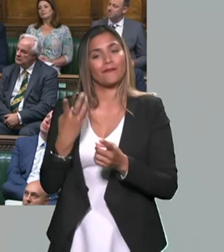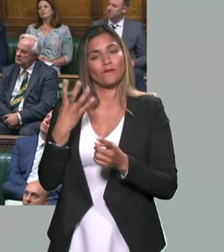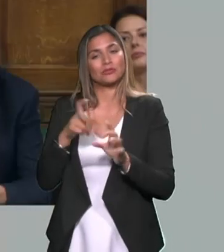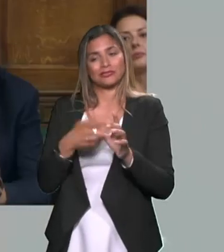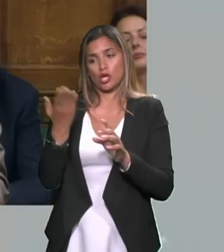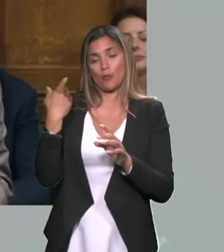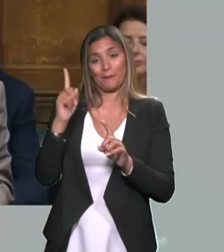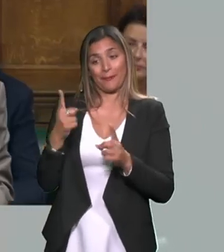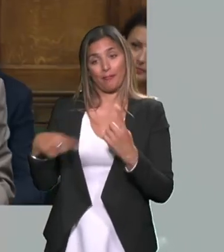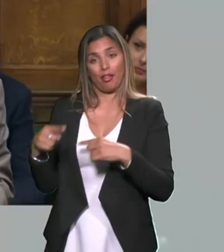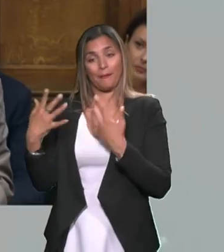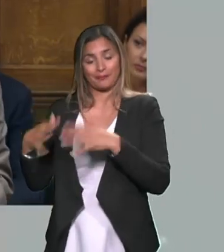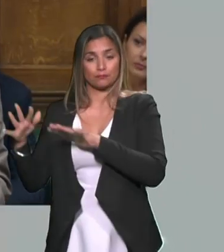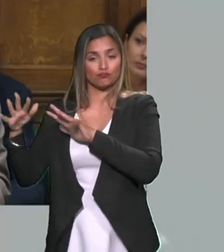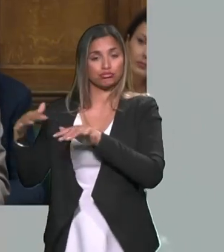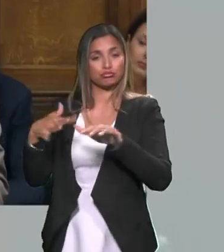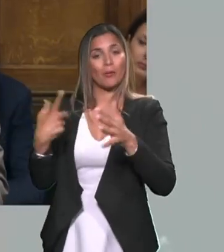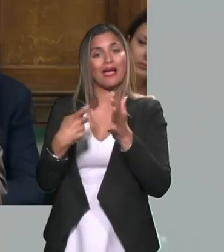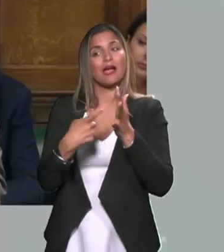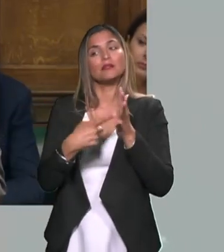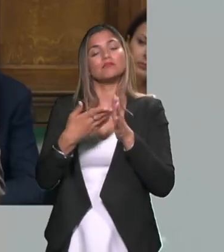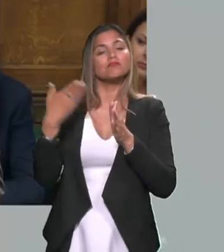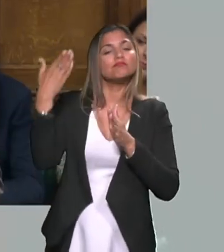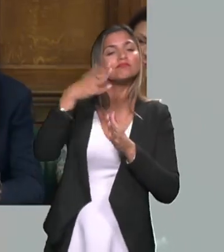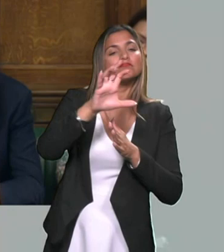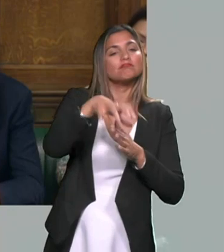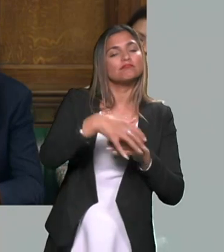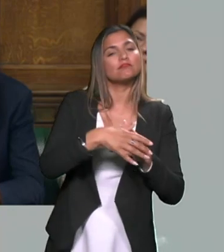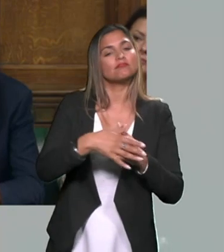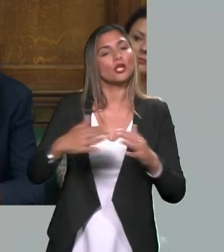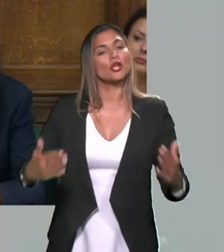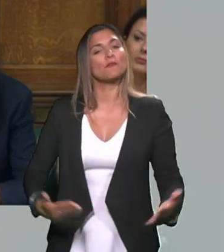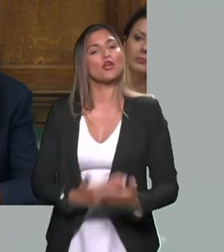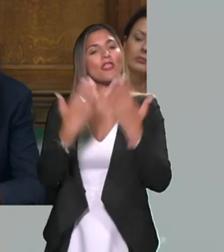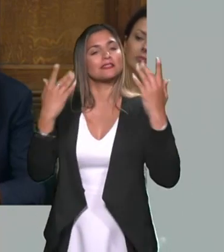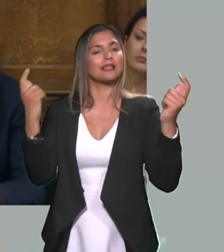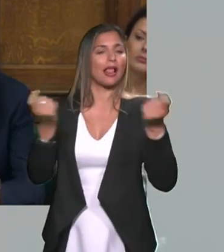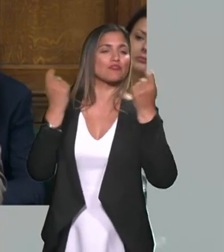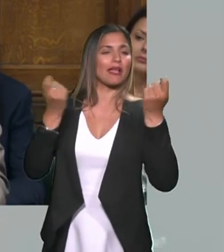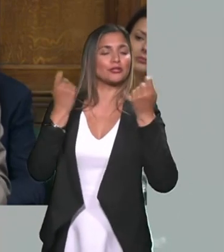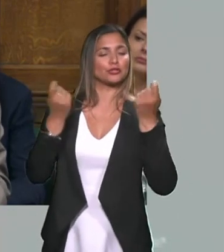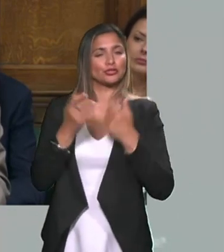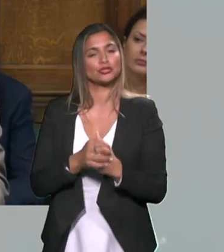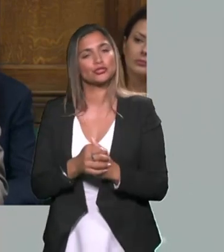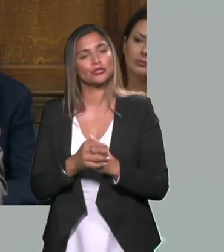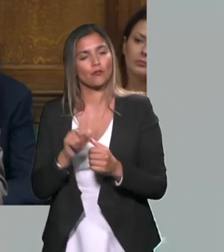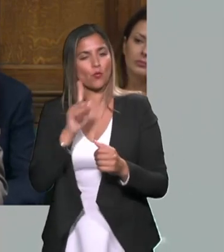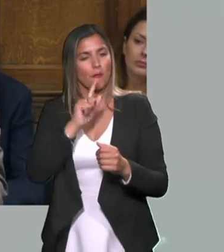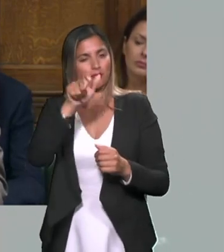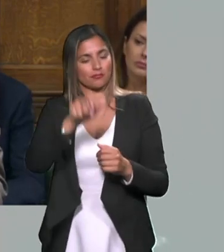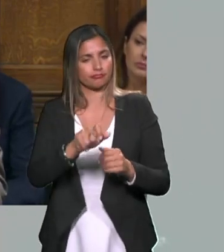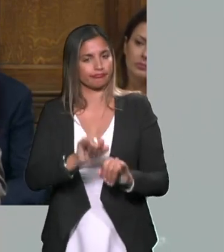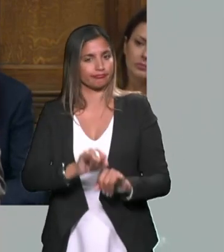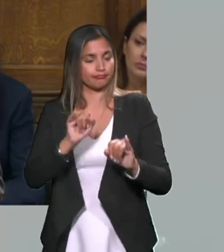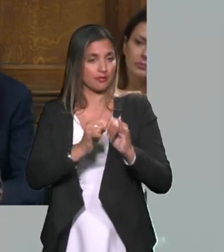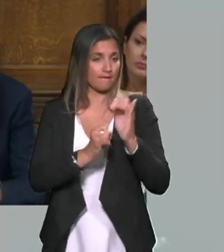a house in New Cross Road, London, for a birthday celebration for former Rugby resident Yvonne Ruddick. Tragically, there was a fire at